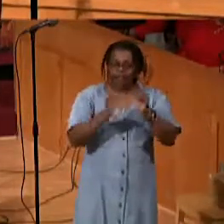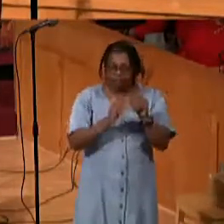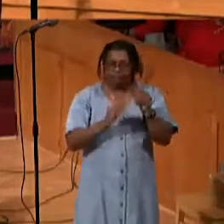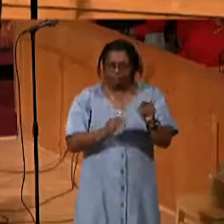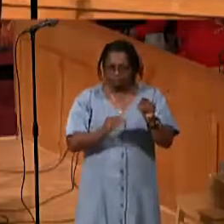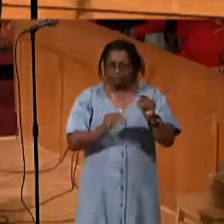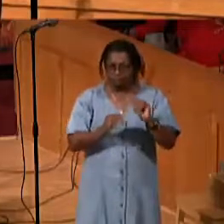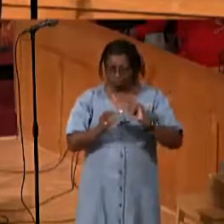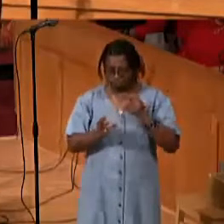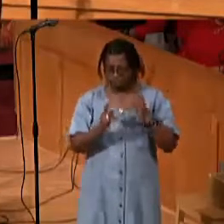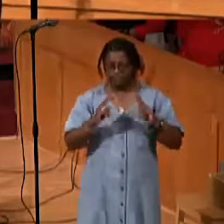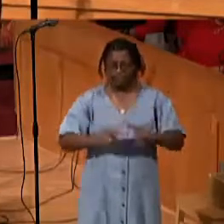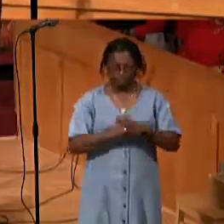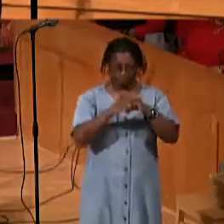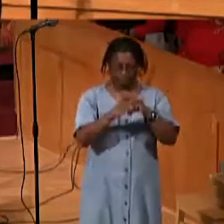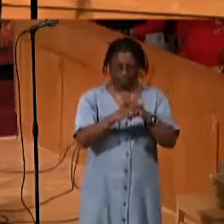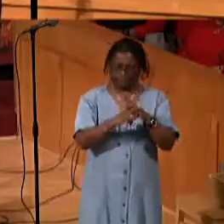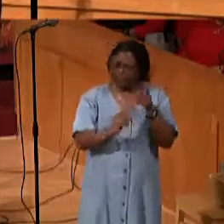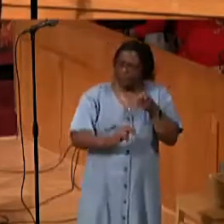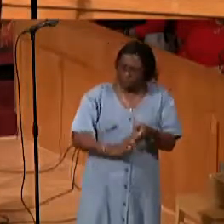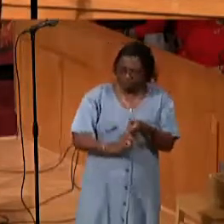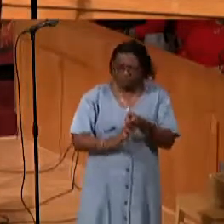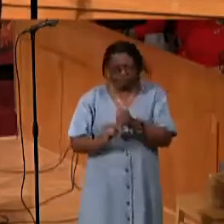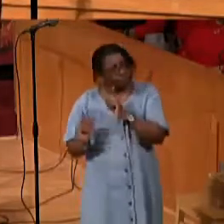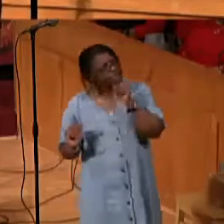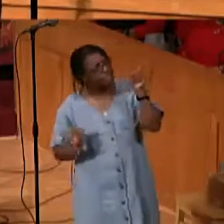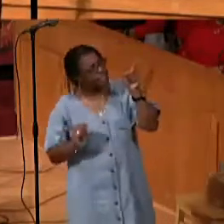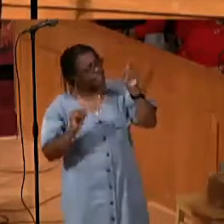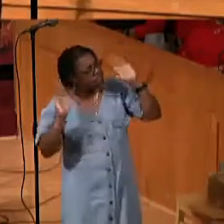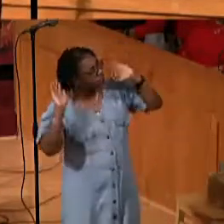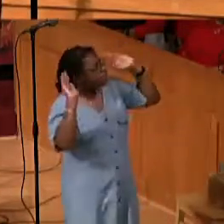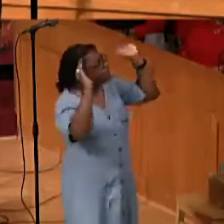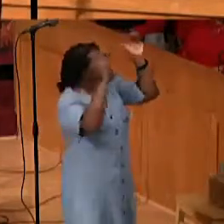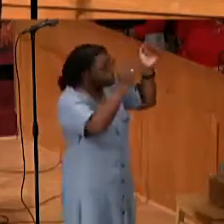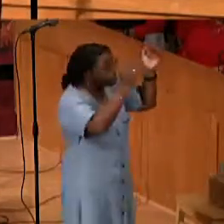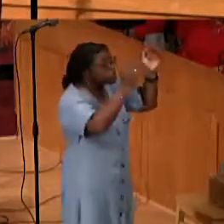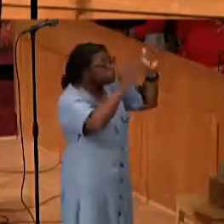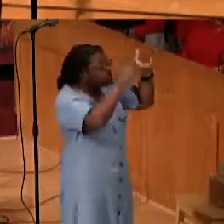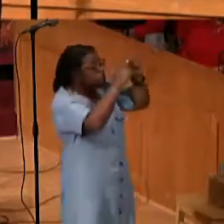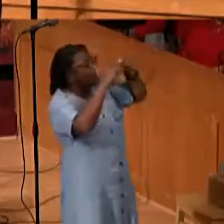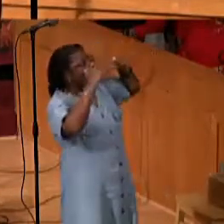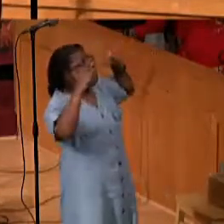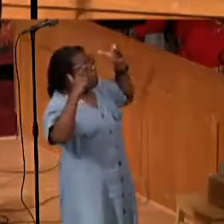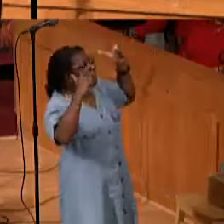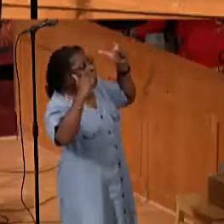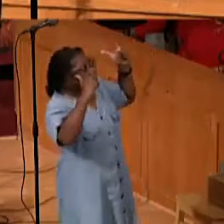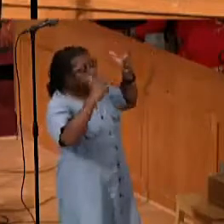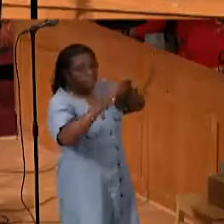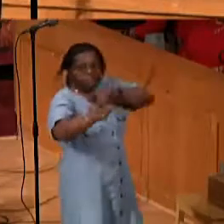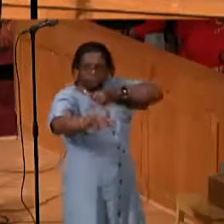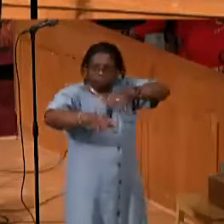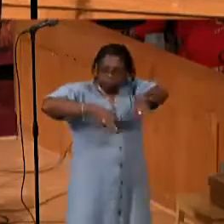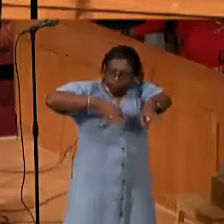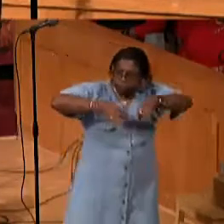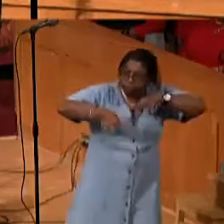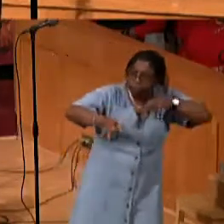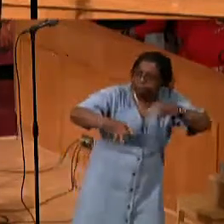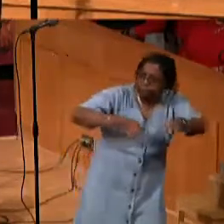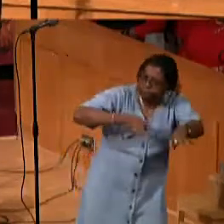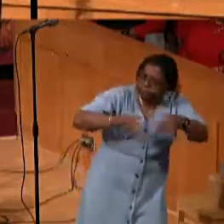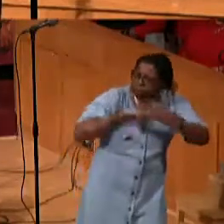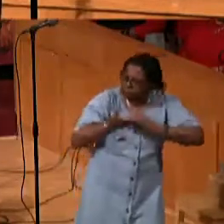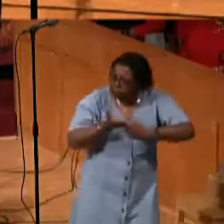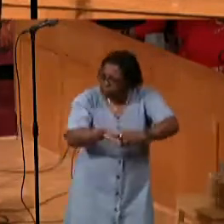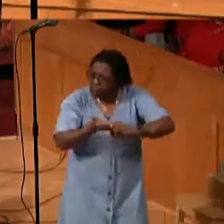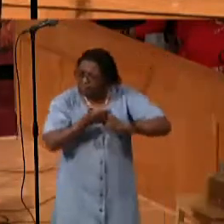might enlarge him. Do I have a witness? So that a world might recognize that Jesus